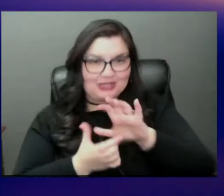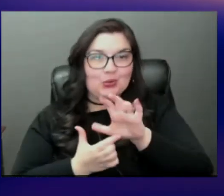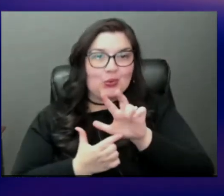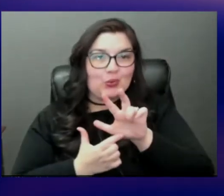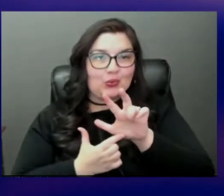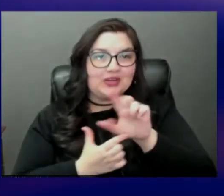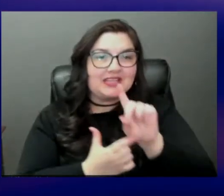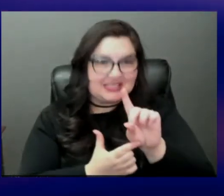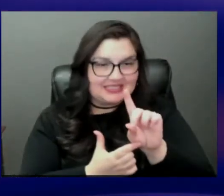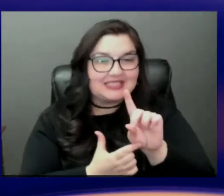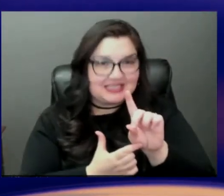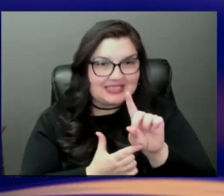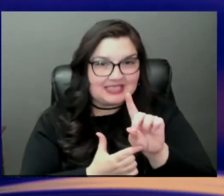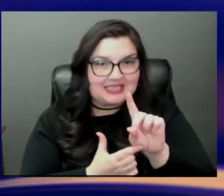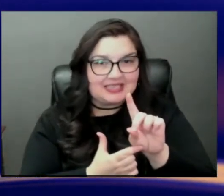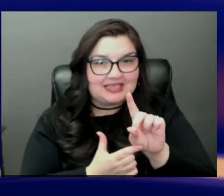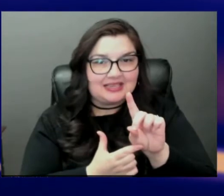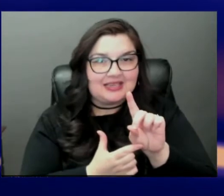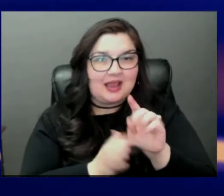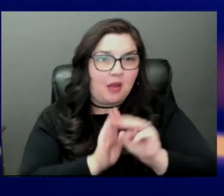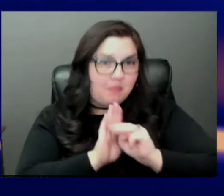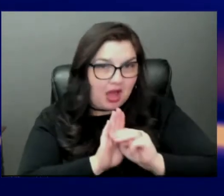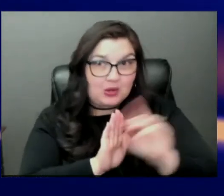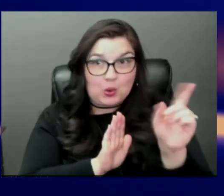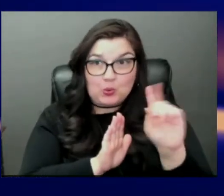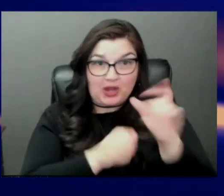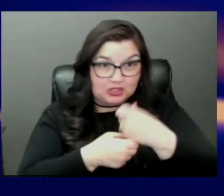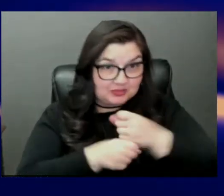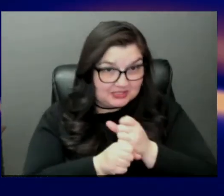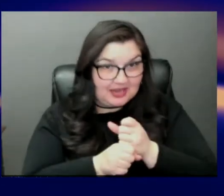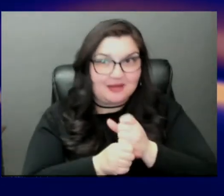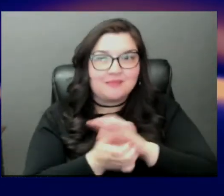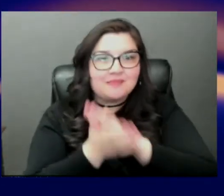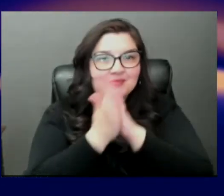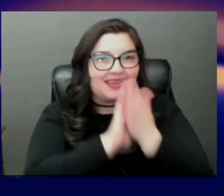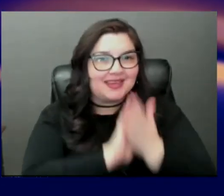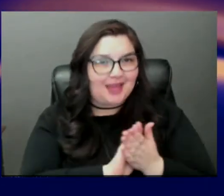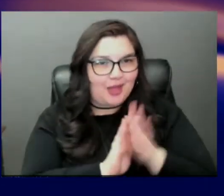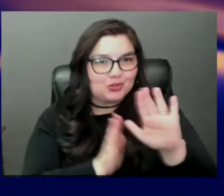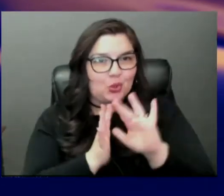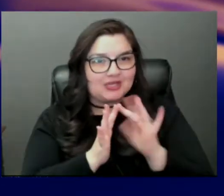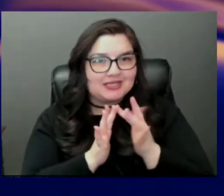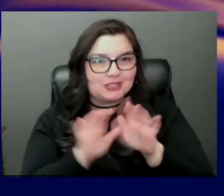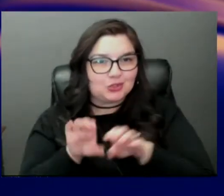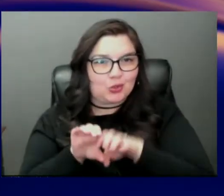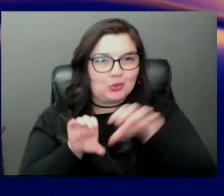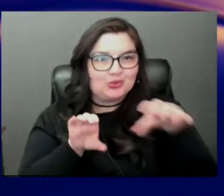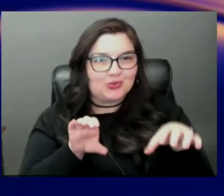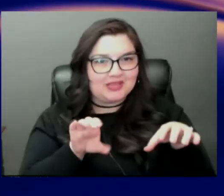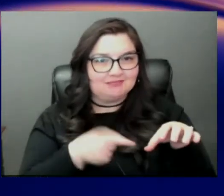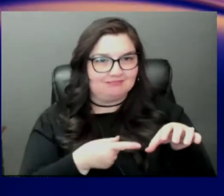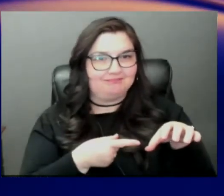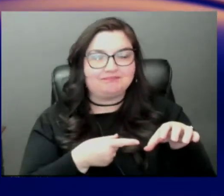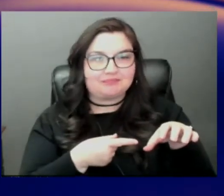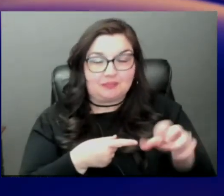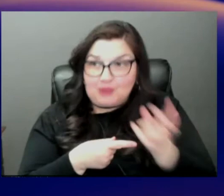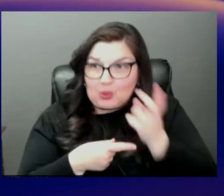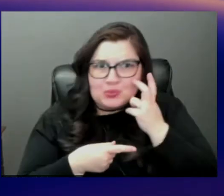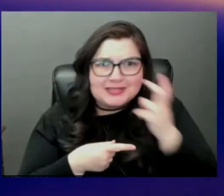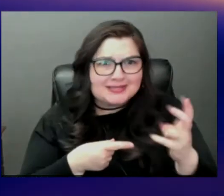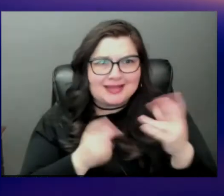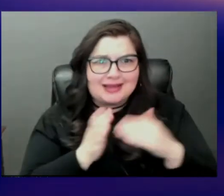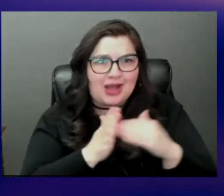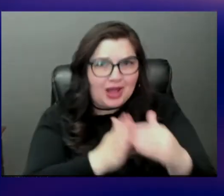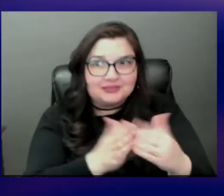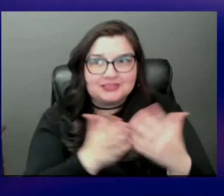in context of where it is getting generated, and that becomes your digital twin. Wow. We see this with